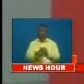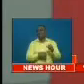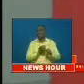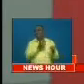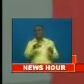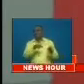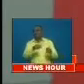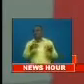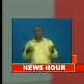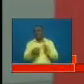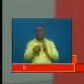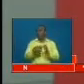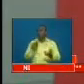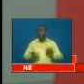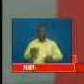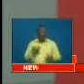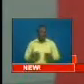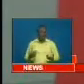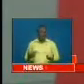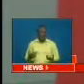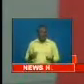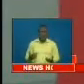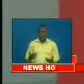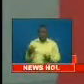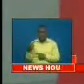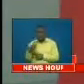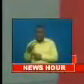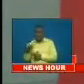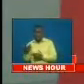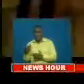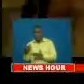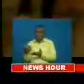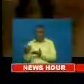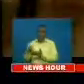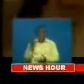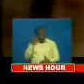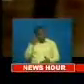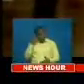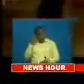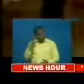give what we've actually structured to those at the grassroots as well.